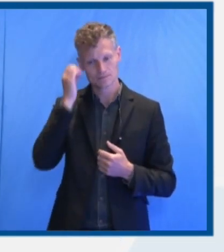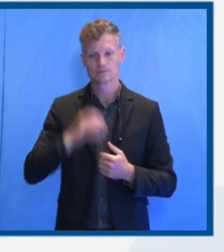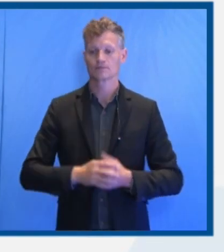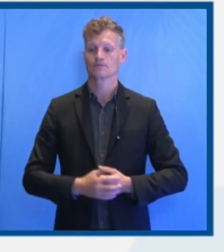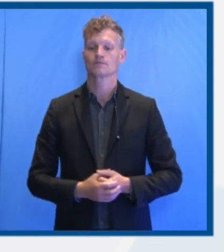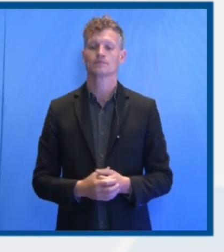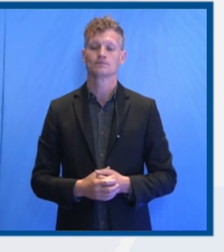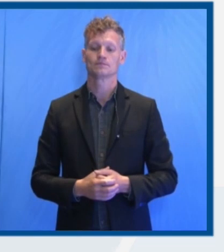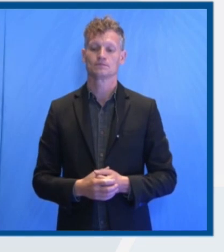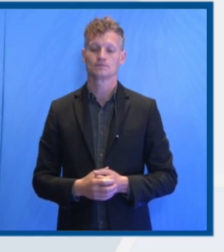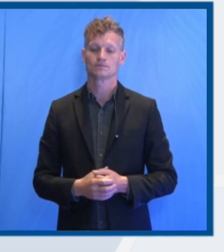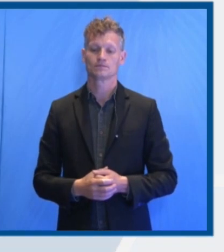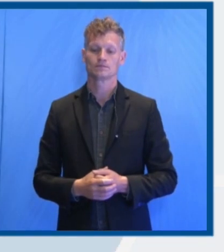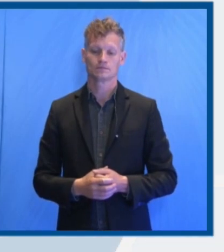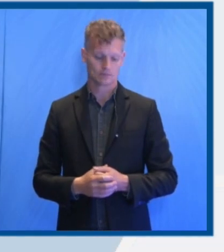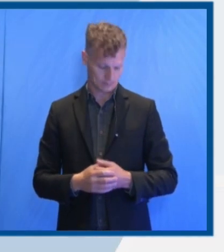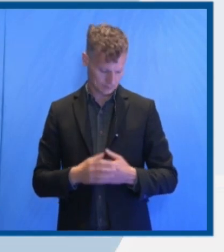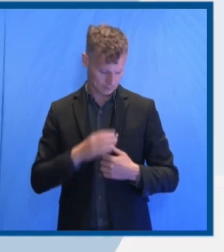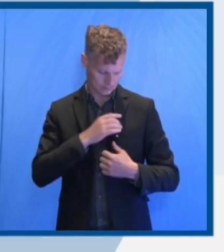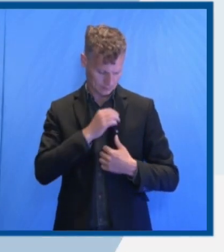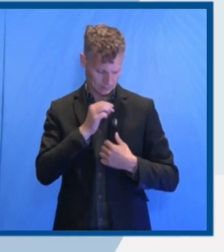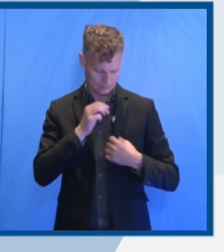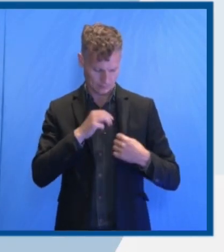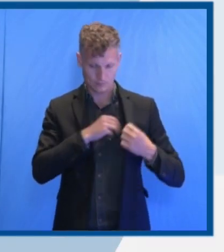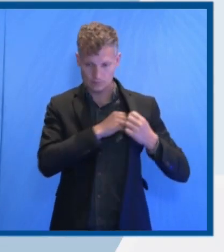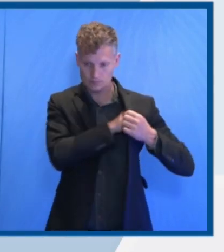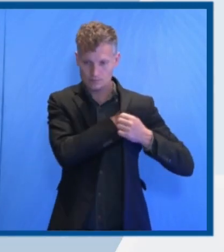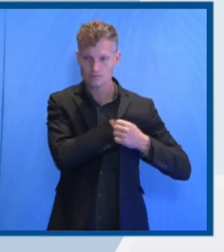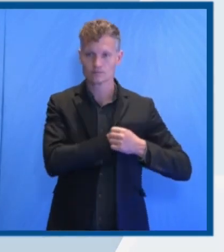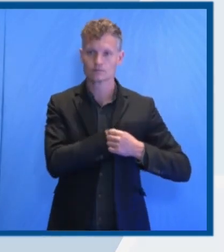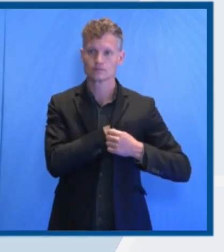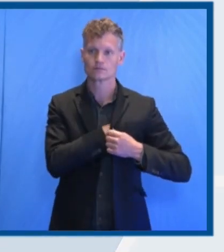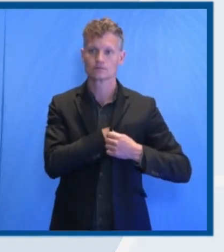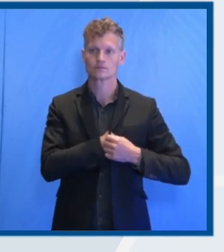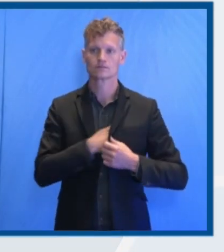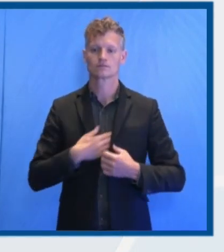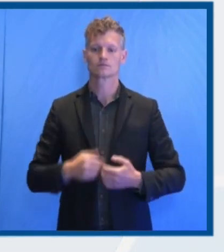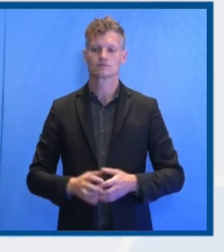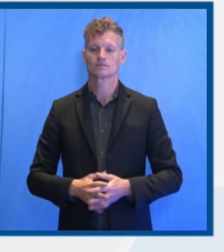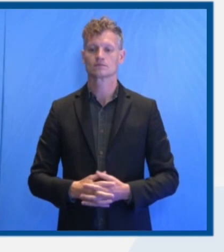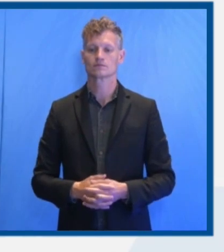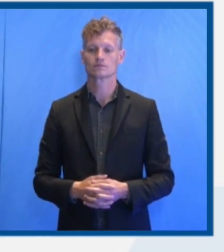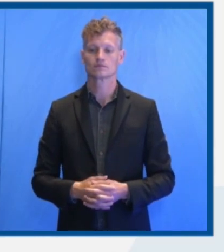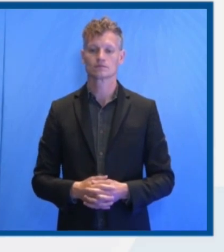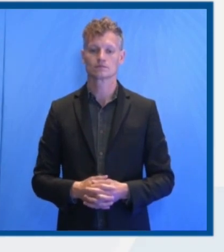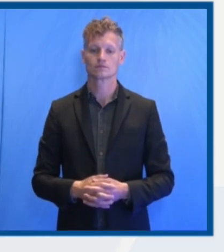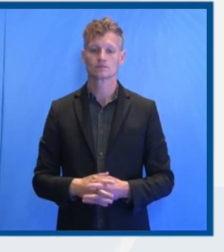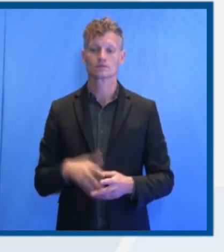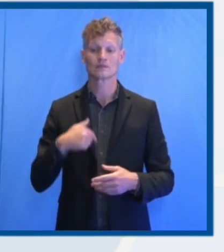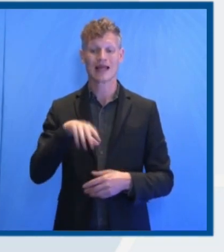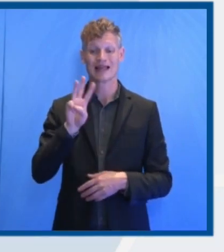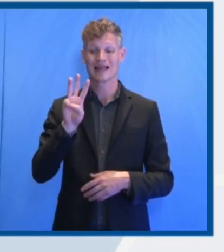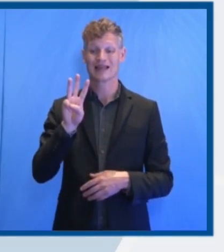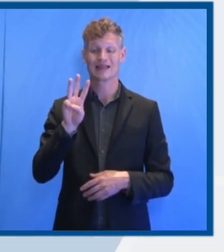Anyone? Yes, Sonja? Okay, yes, Toby? Okay, good. In three ways. First, I